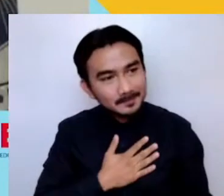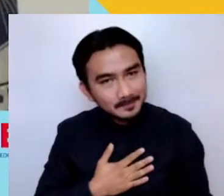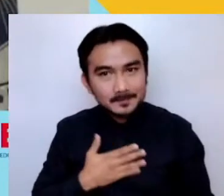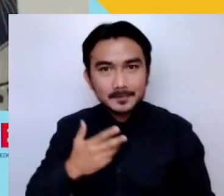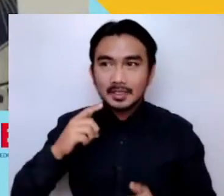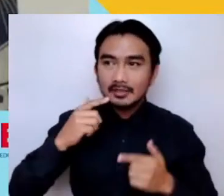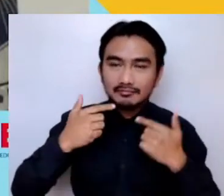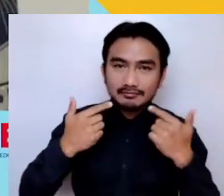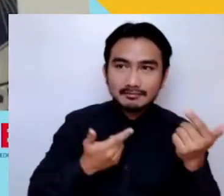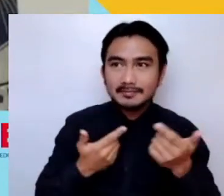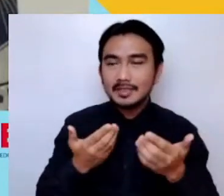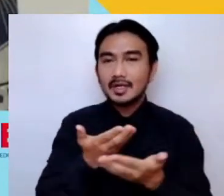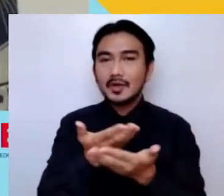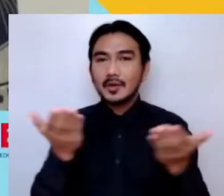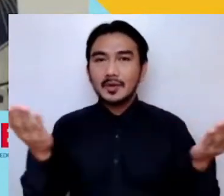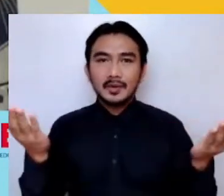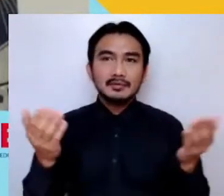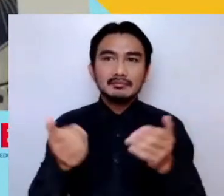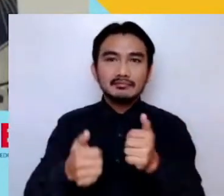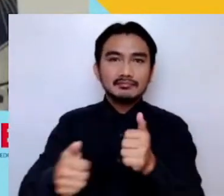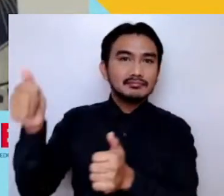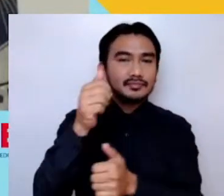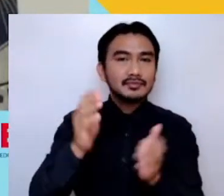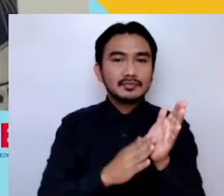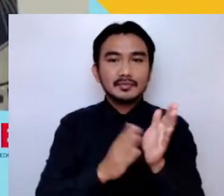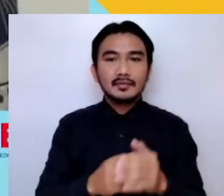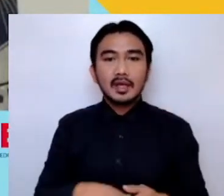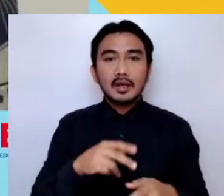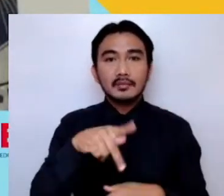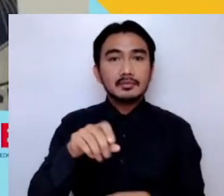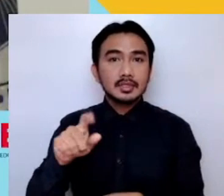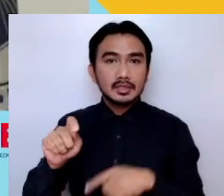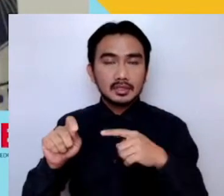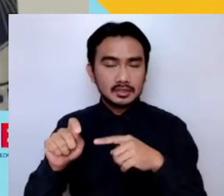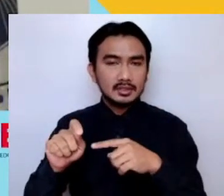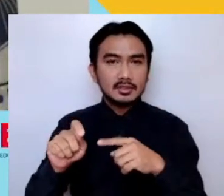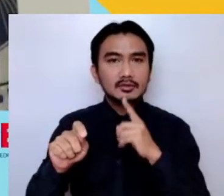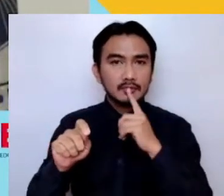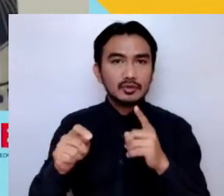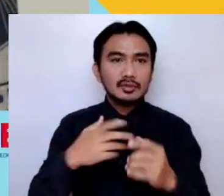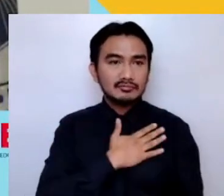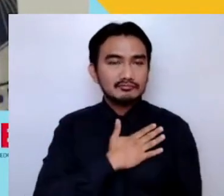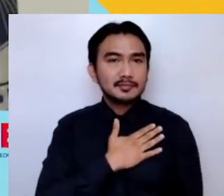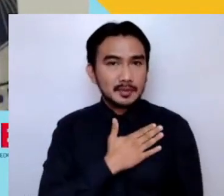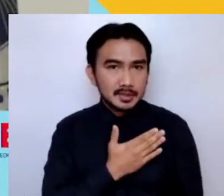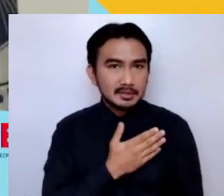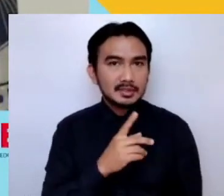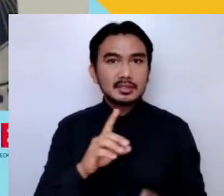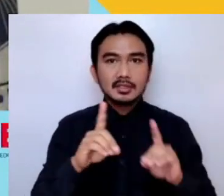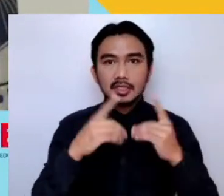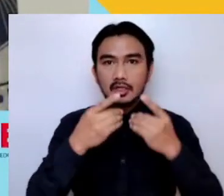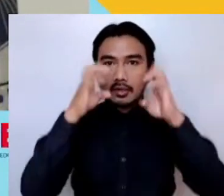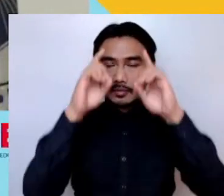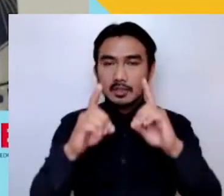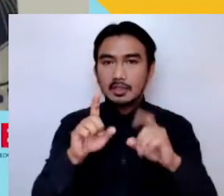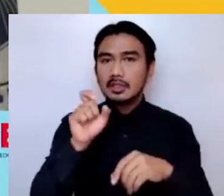and school heads. The Philippine Professional Standards for Teachers is a commitment of DepEd, a commitment to ensure